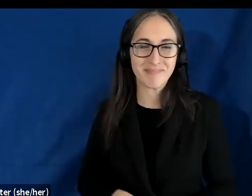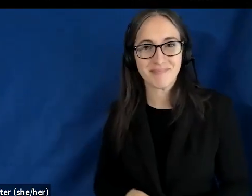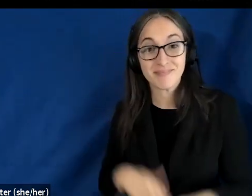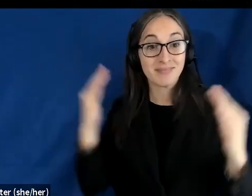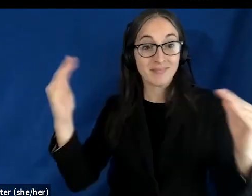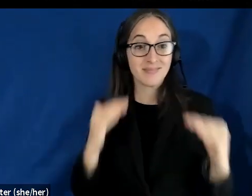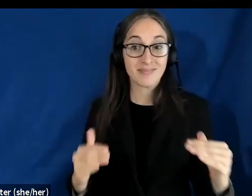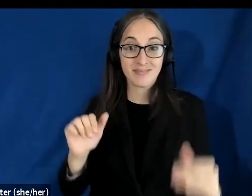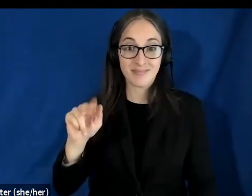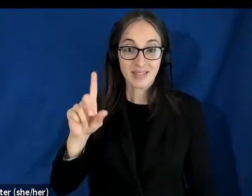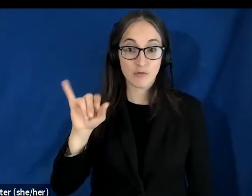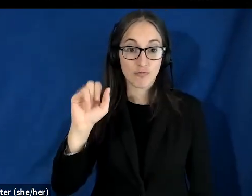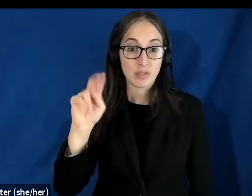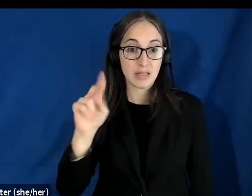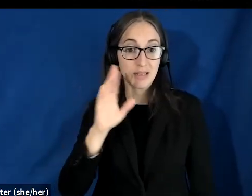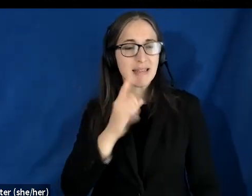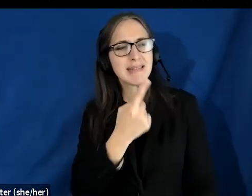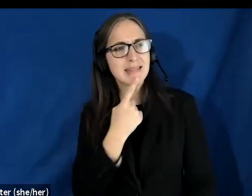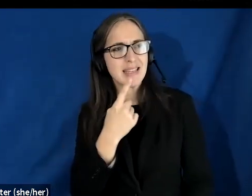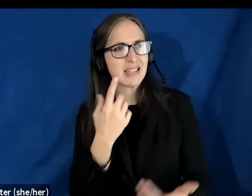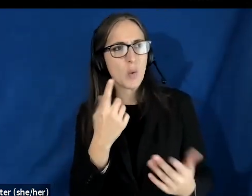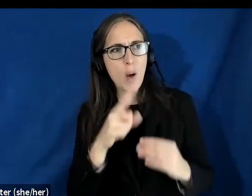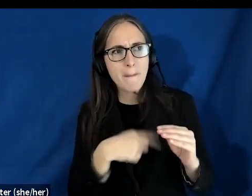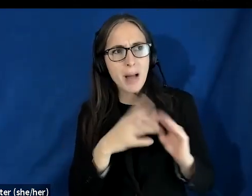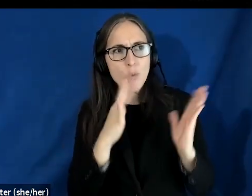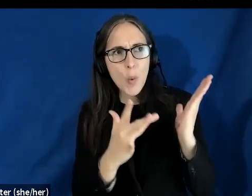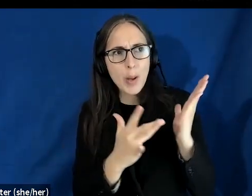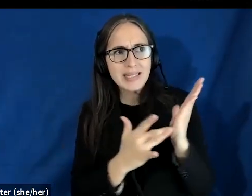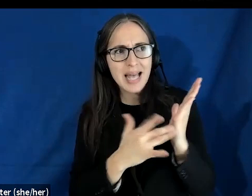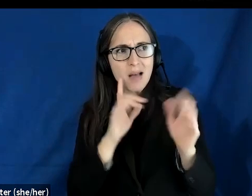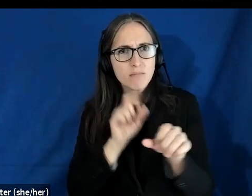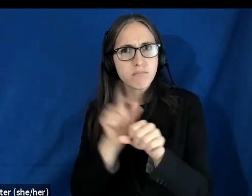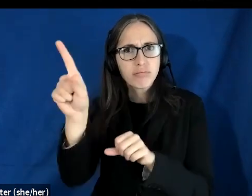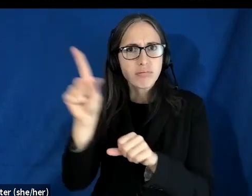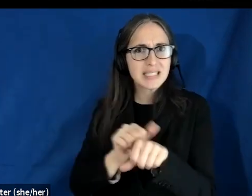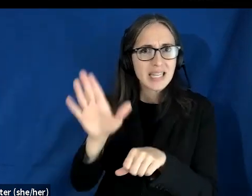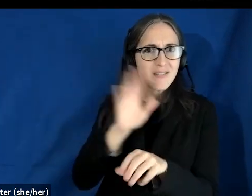up, Adrian says, how about sending your tech to be tested on the International Space Station?